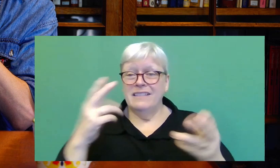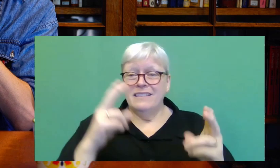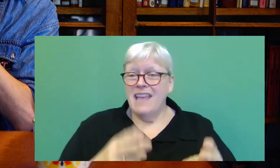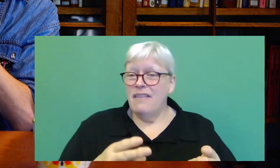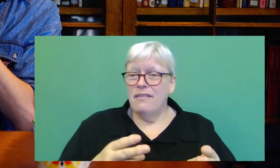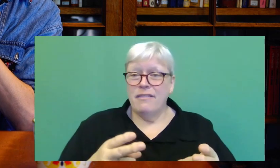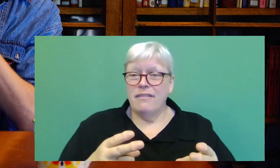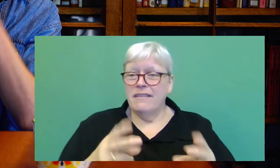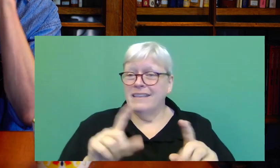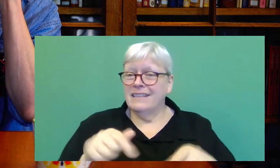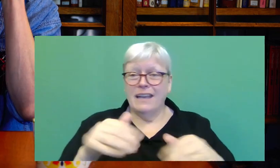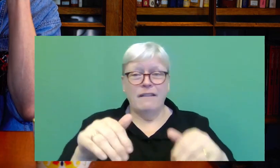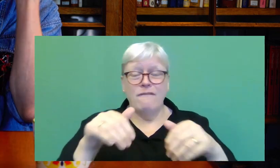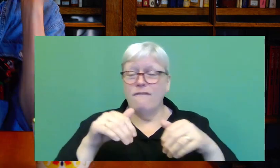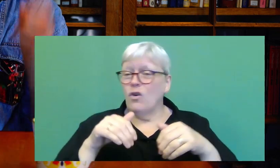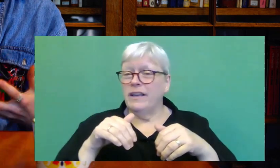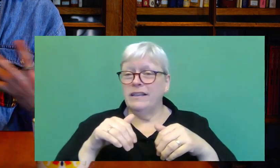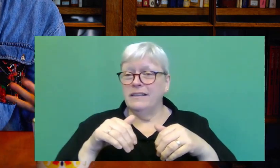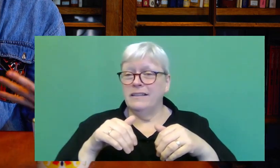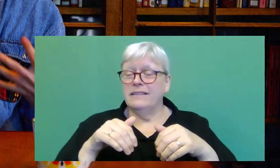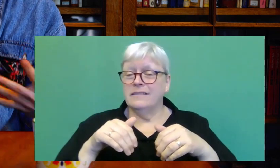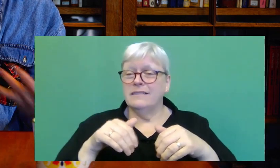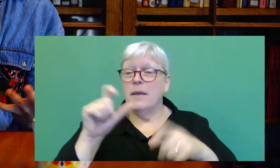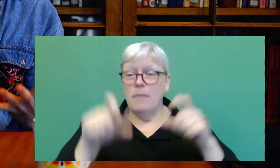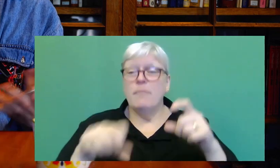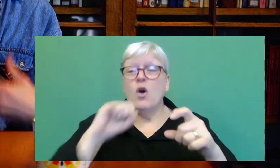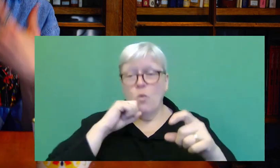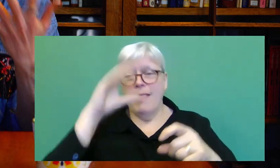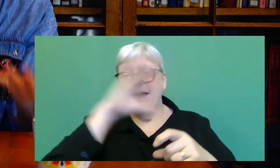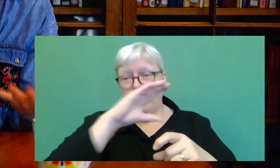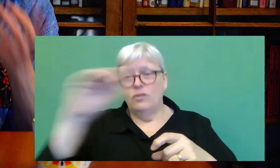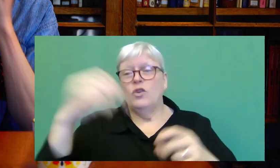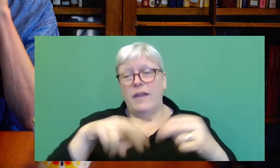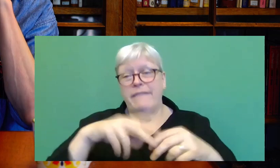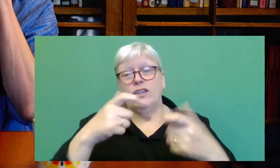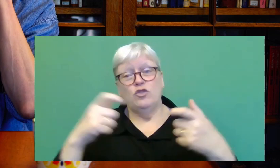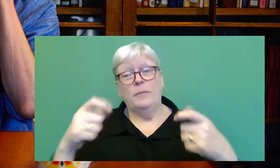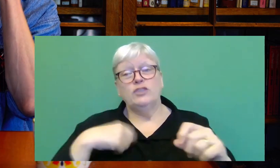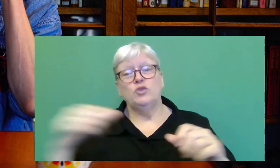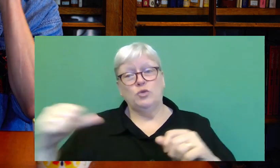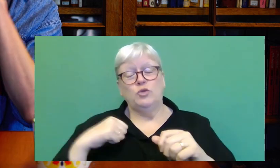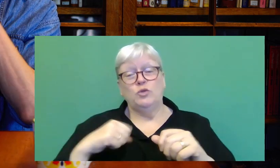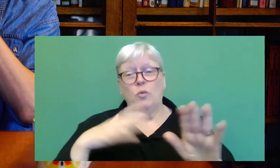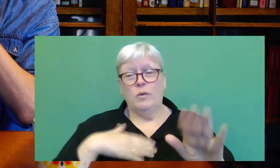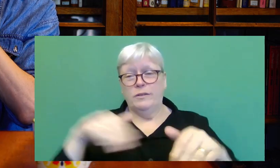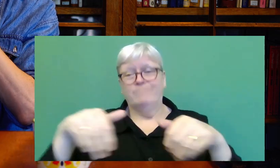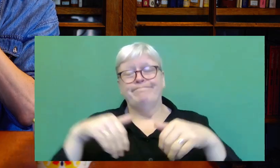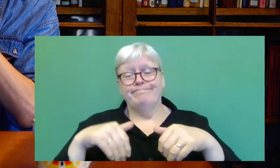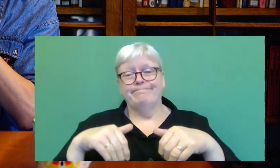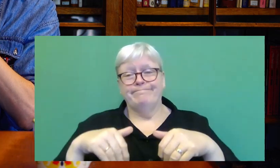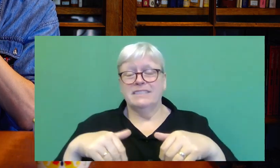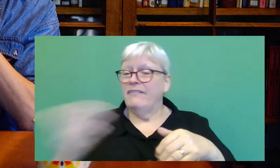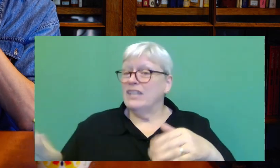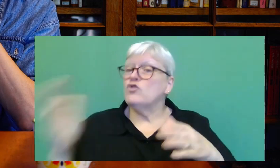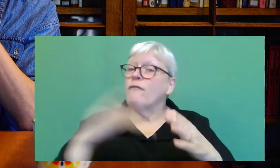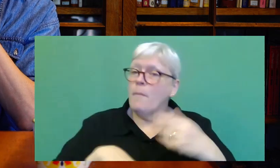much too soon for them. Yeah. And then, as I say, you've got things to fall back on, like nourishing people with food. But I